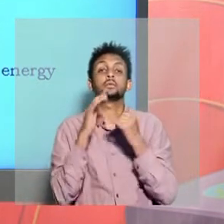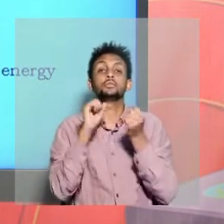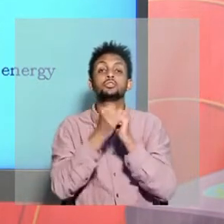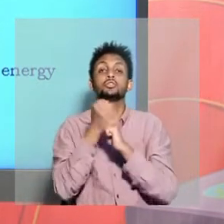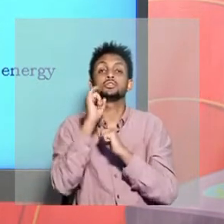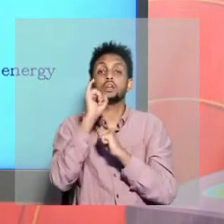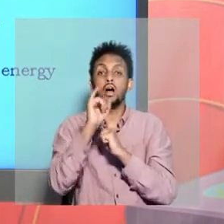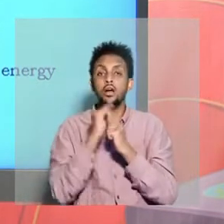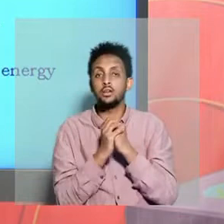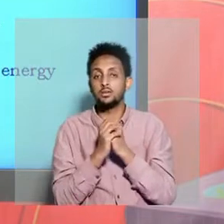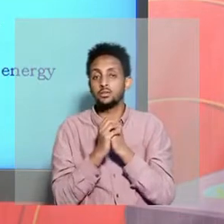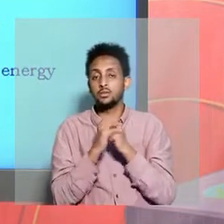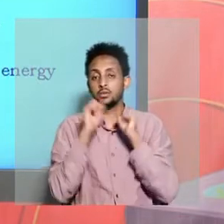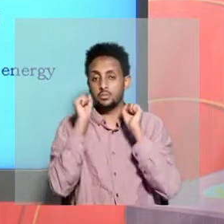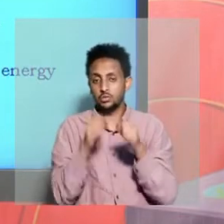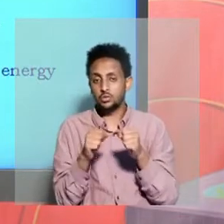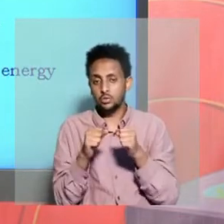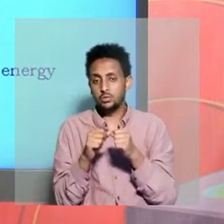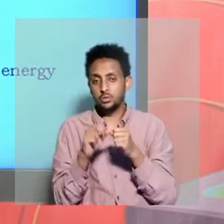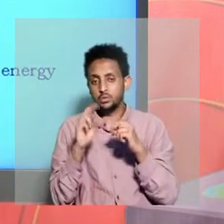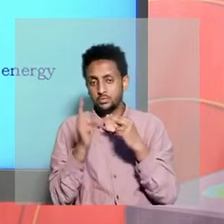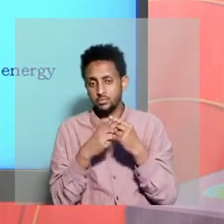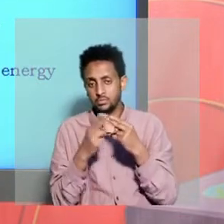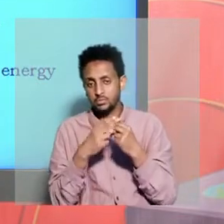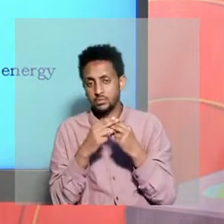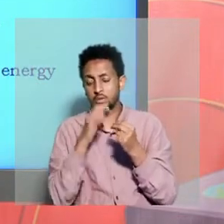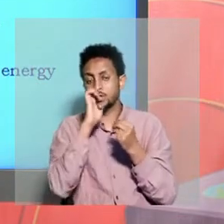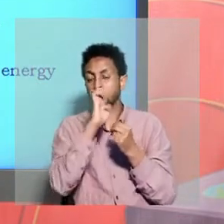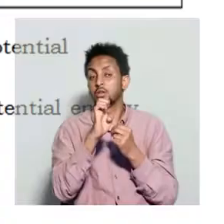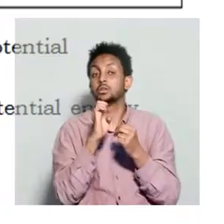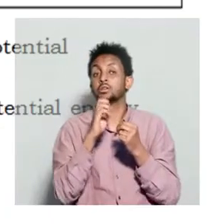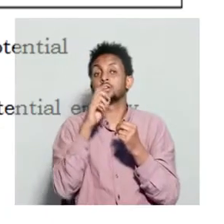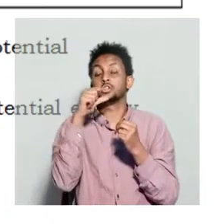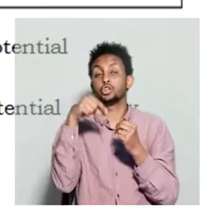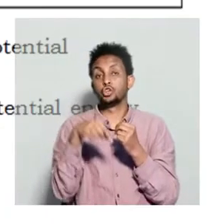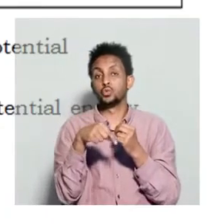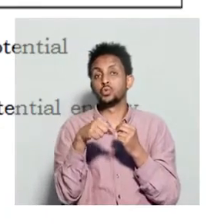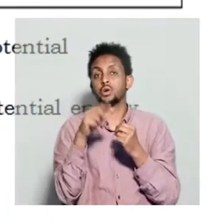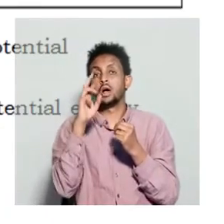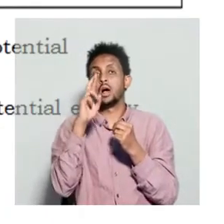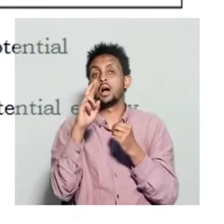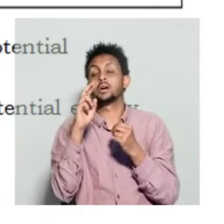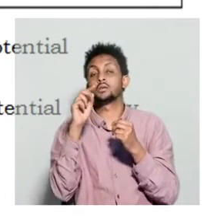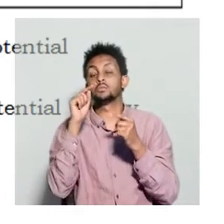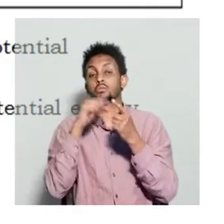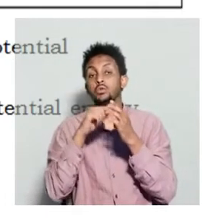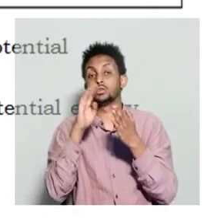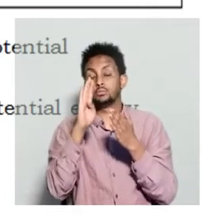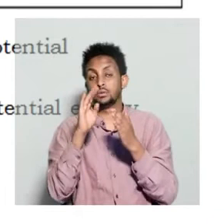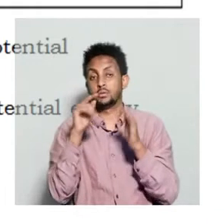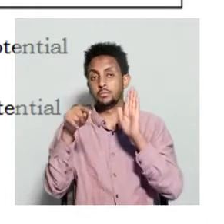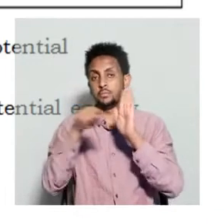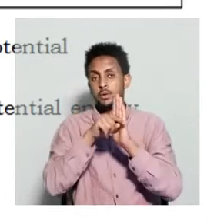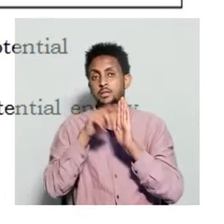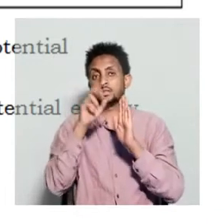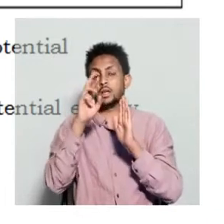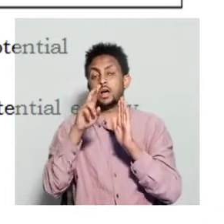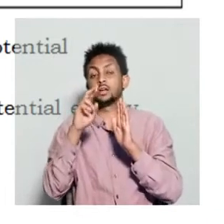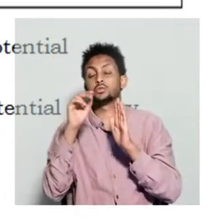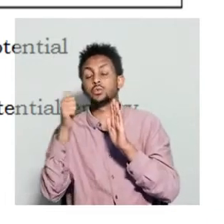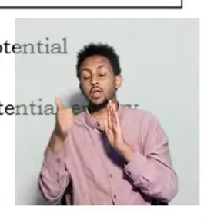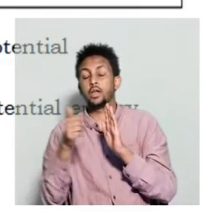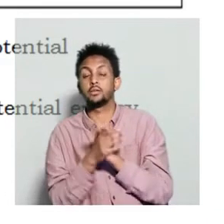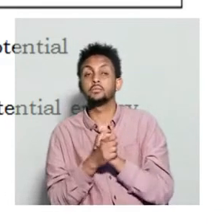change in R, you can possibly substitute it as E, Q, R at point B minus R at point